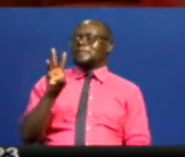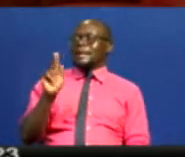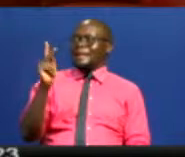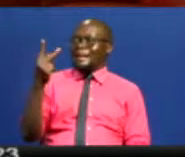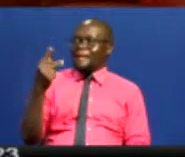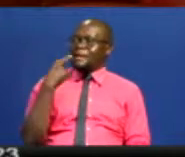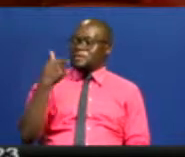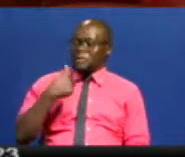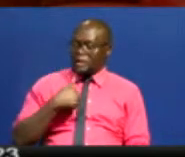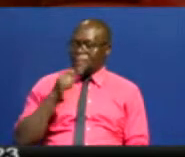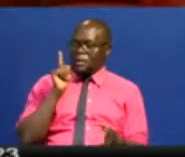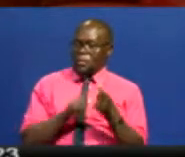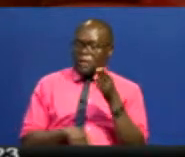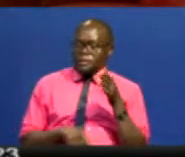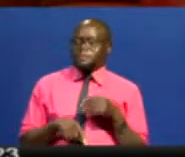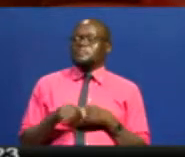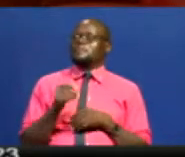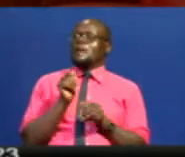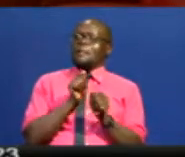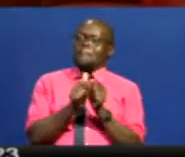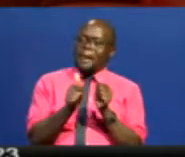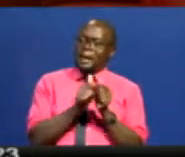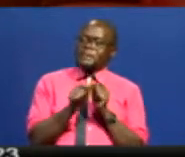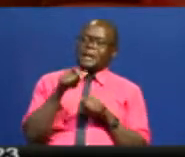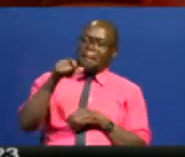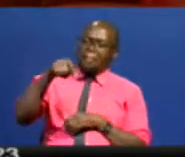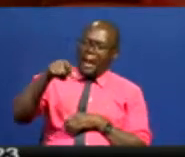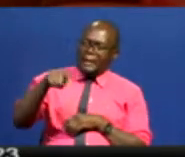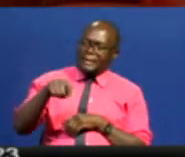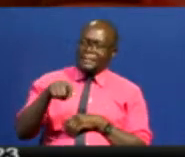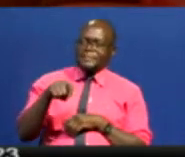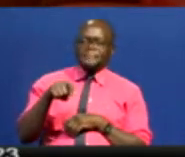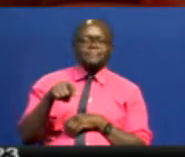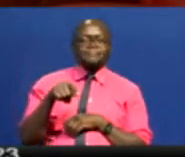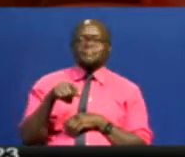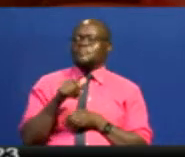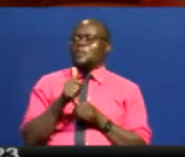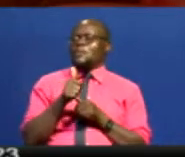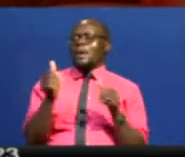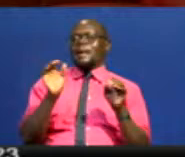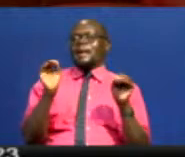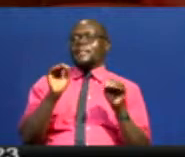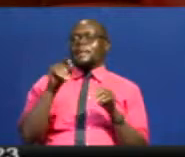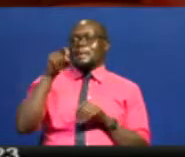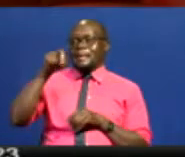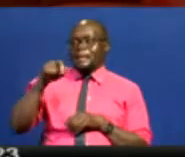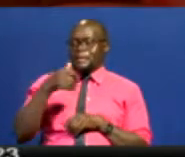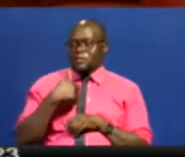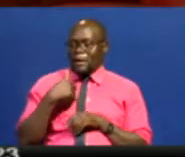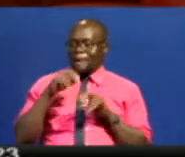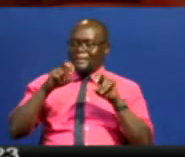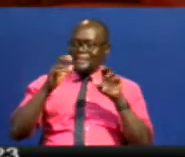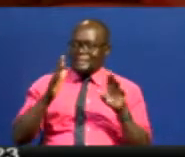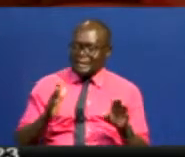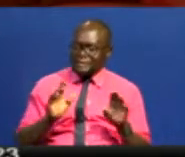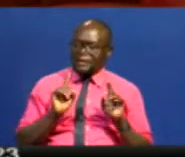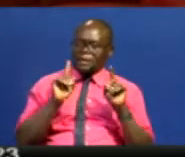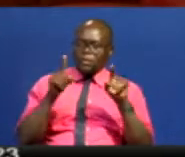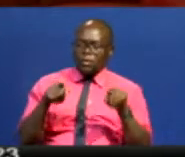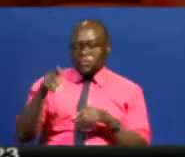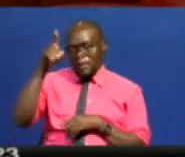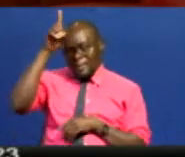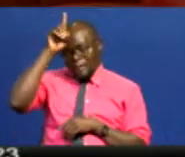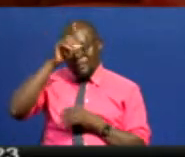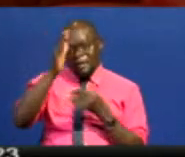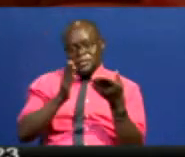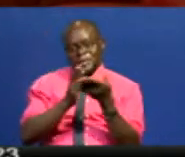telling me that the maize they planted, they are currently not doing well. So we need to have the researchers moving around to